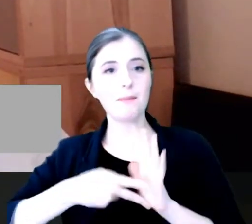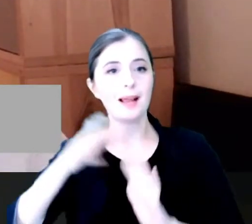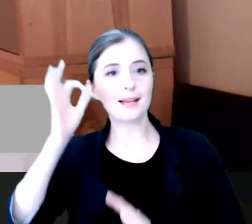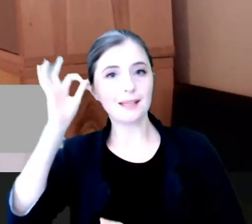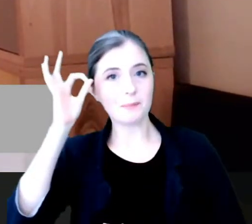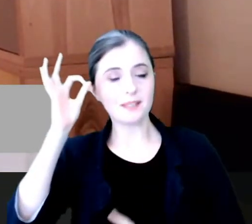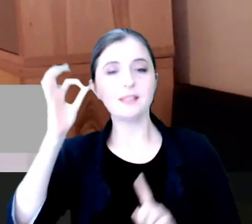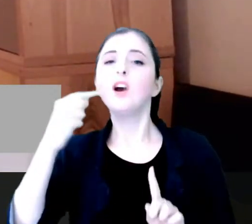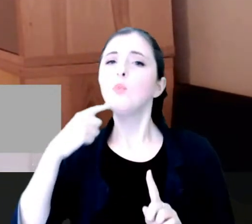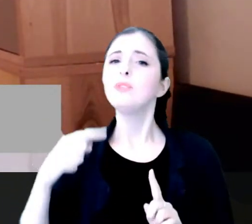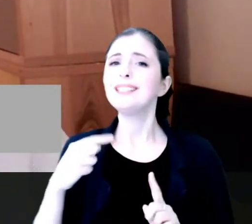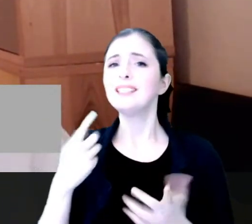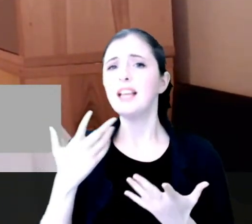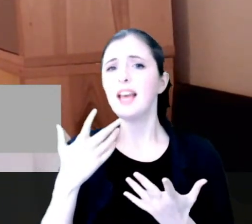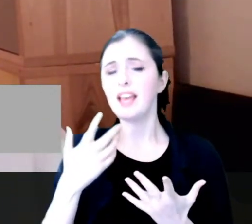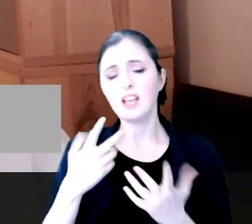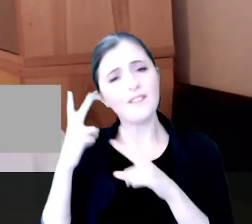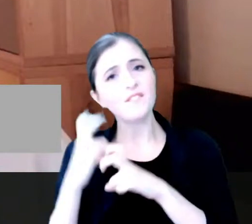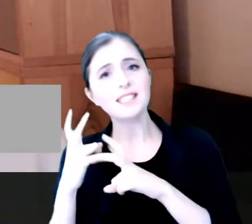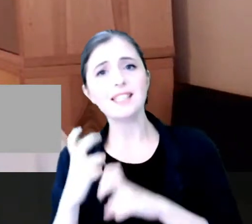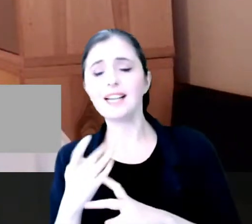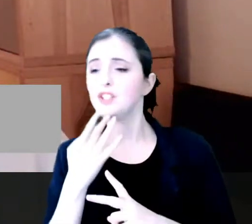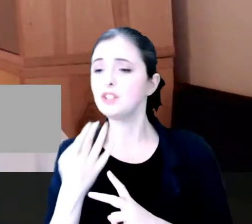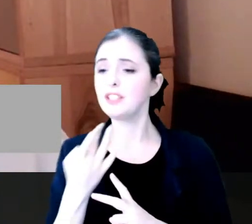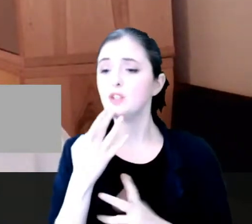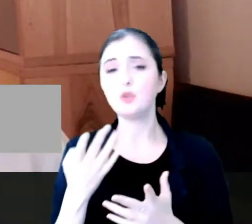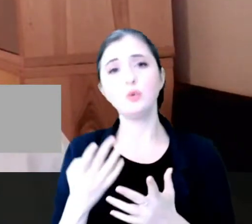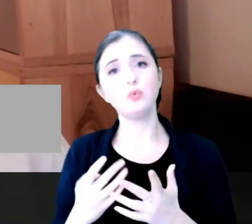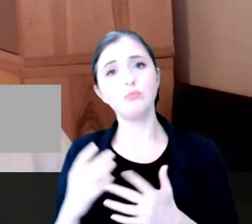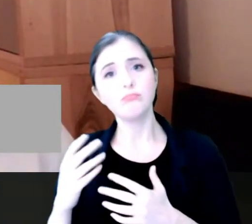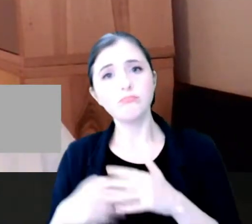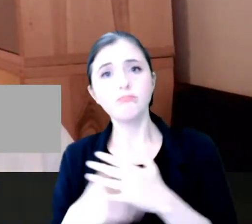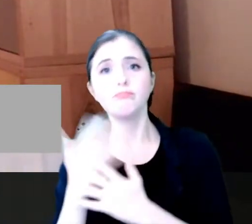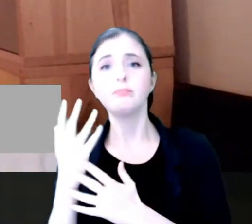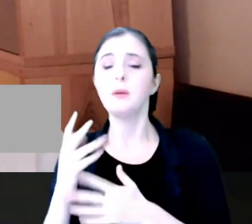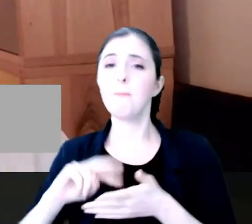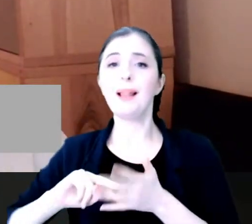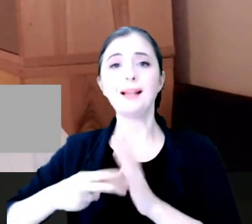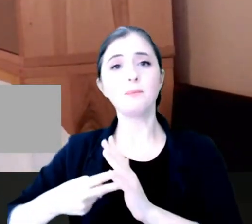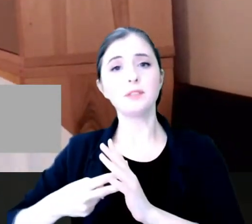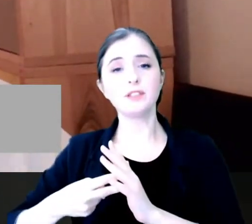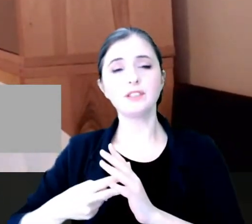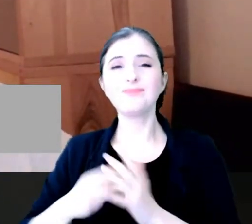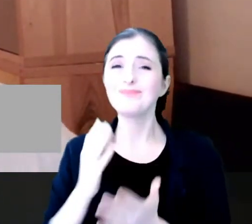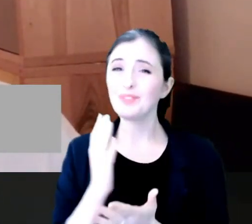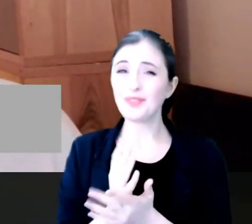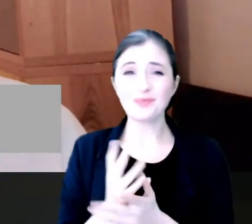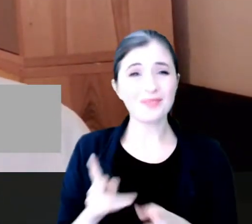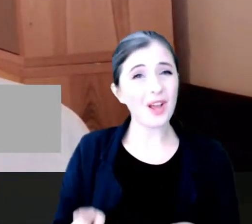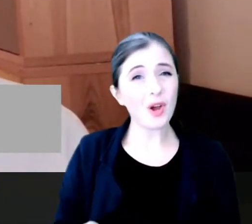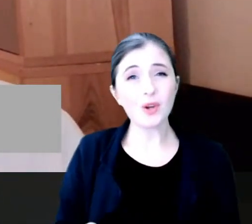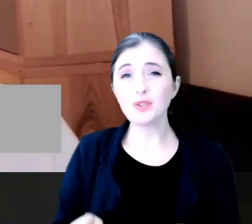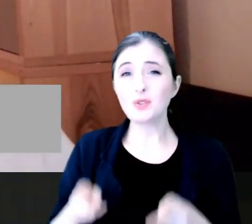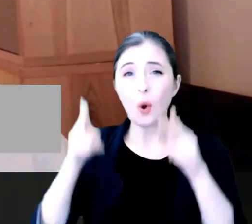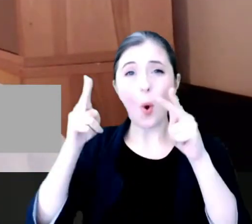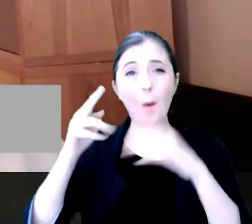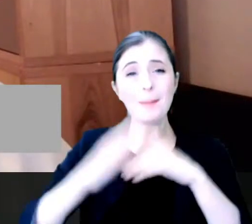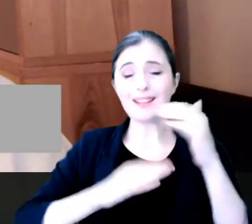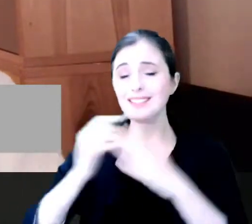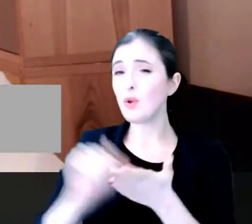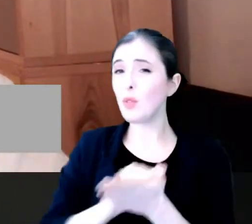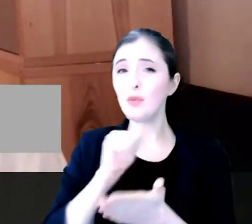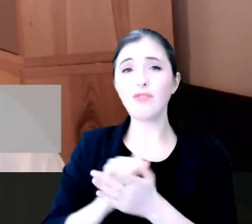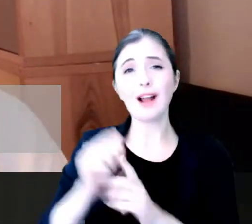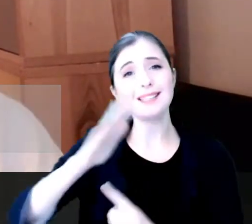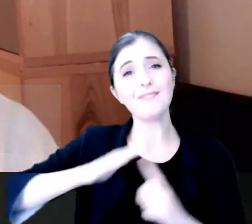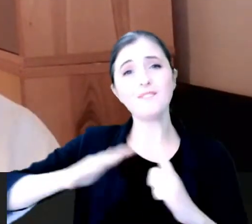by one of the questions. Let's face it, tall buildings are not the right environment to bring up children. They add